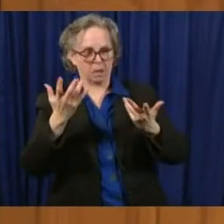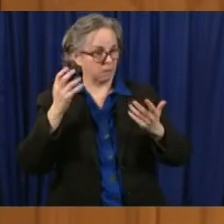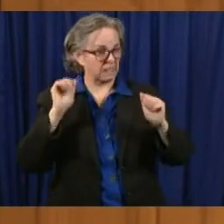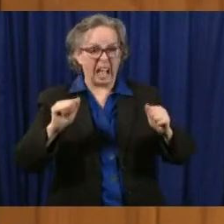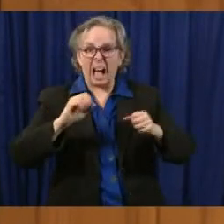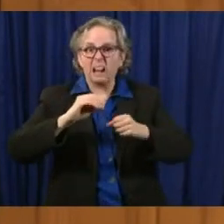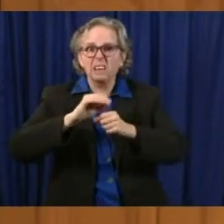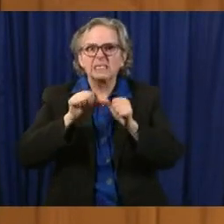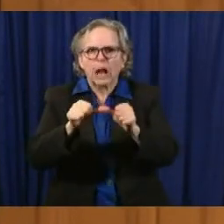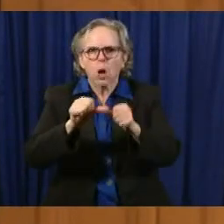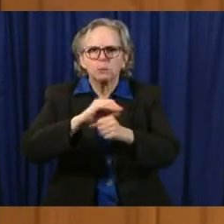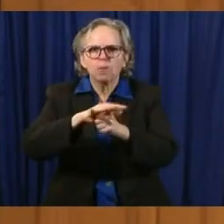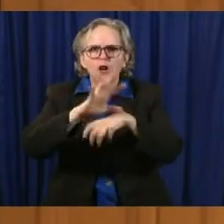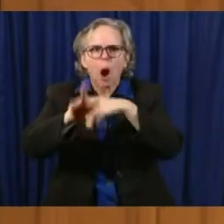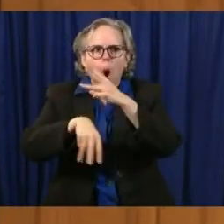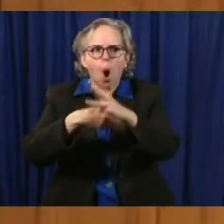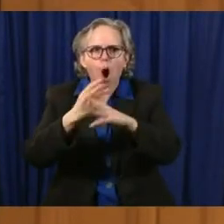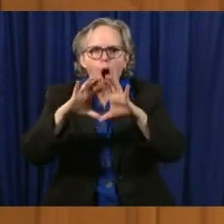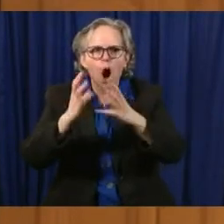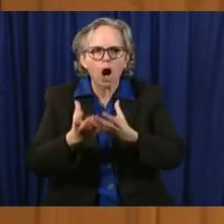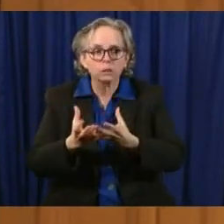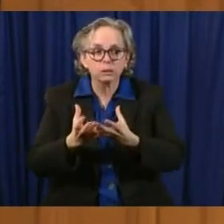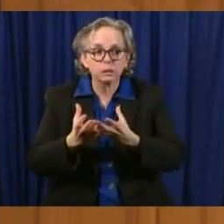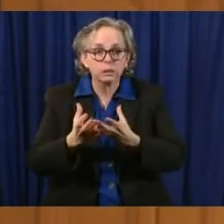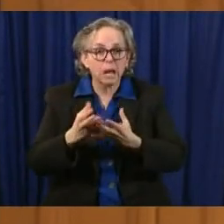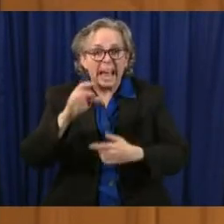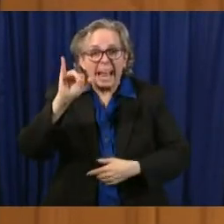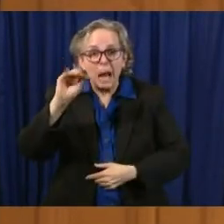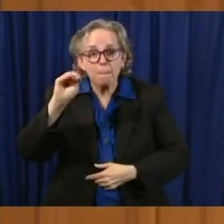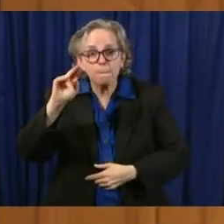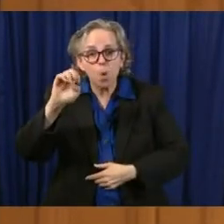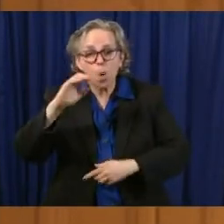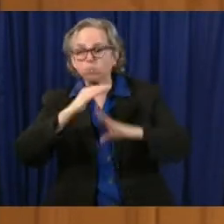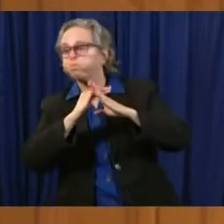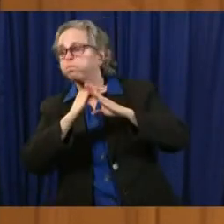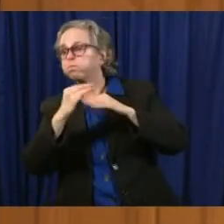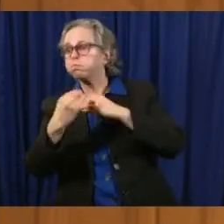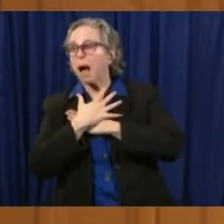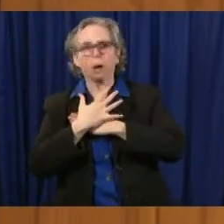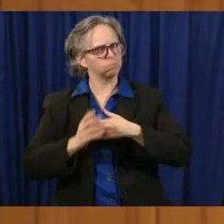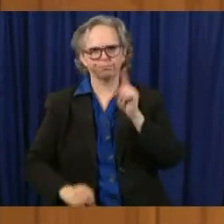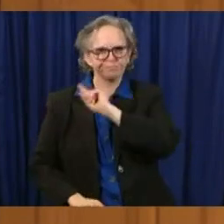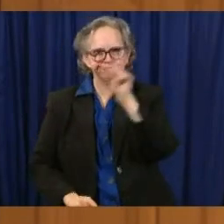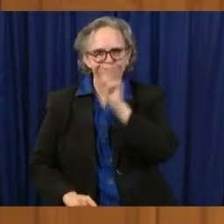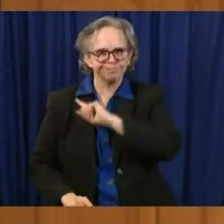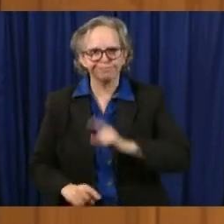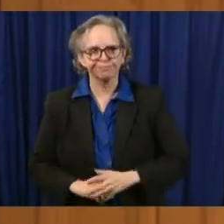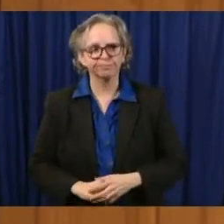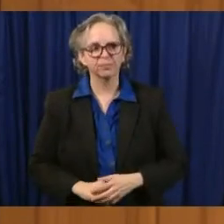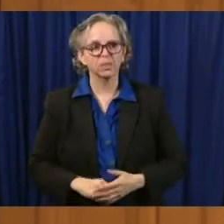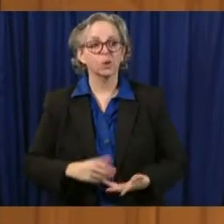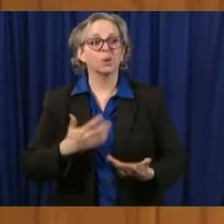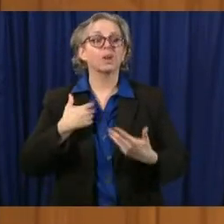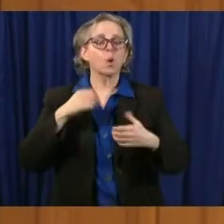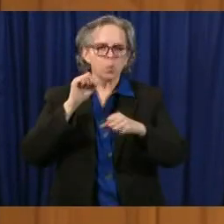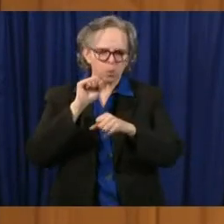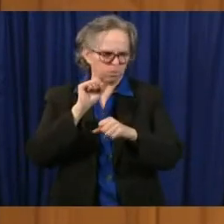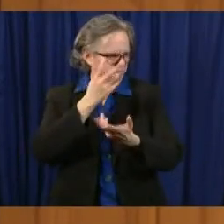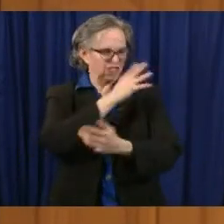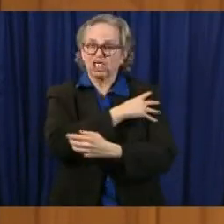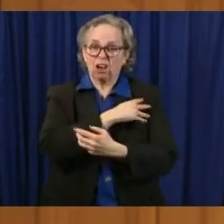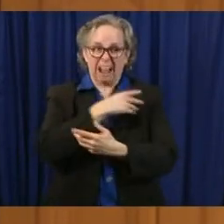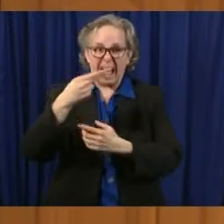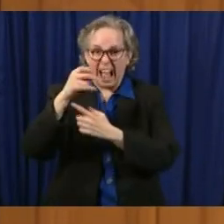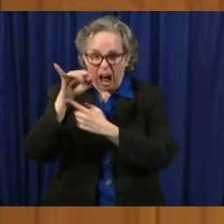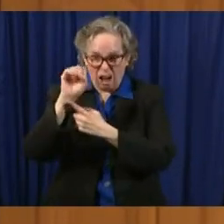population is not immune. But we have the ability now through the work with General Harris and others, which we wouldn't have had on the front